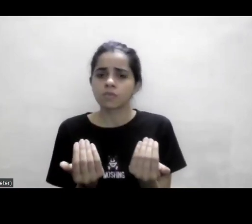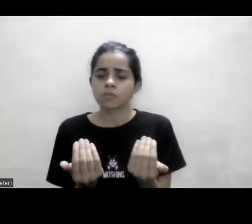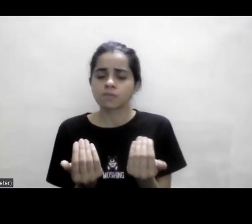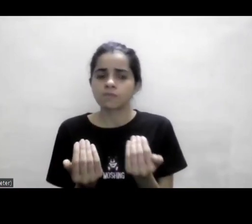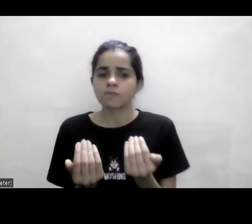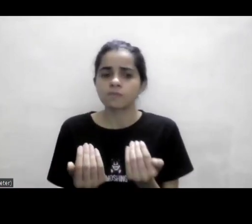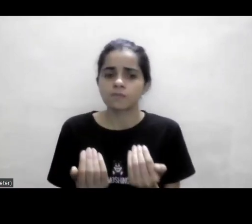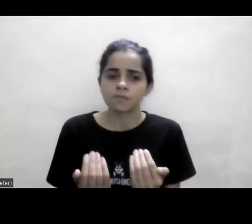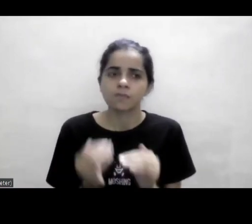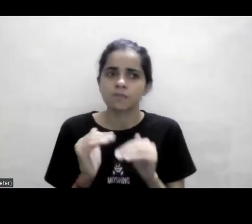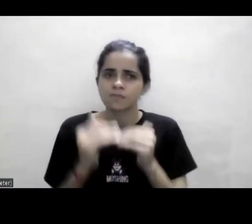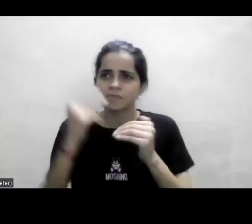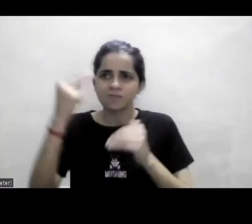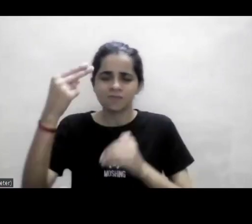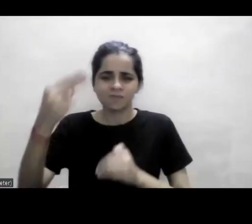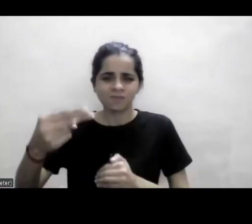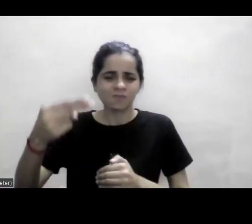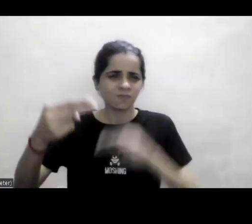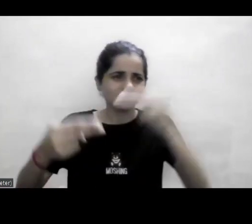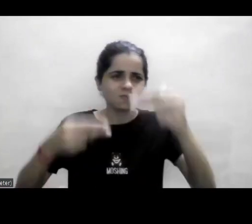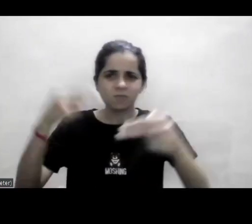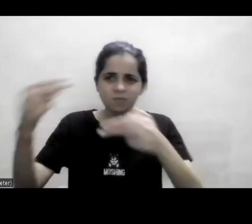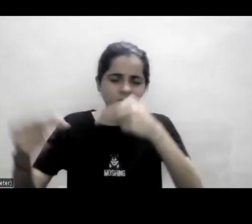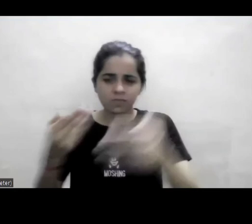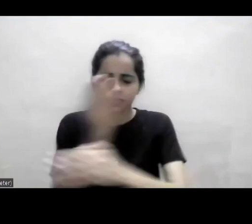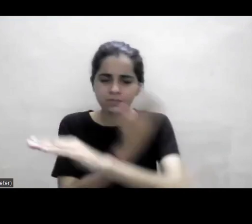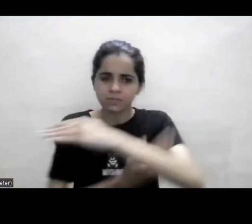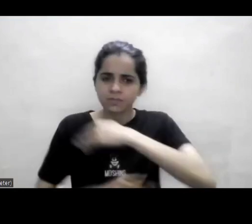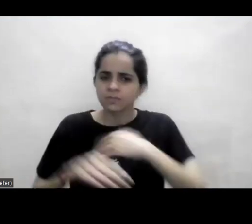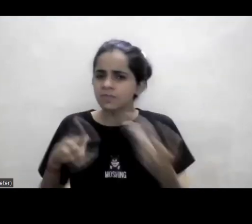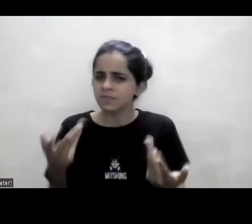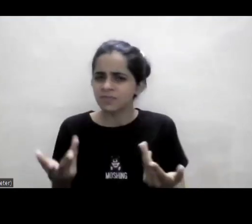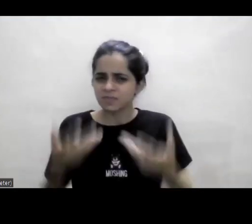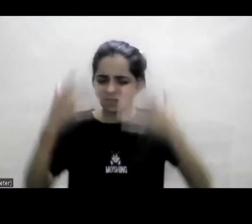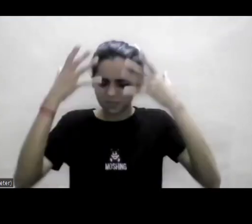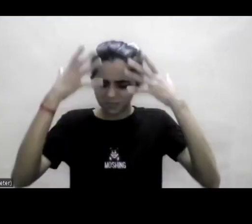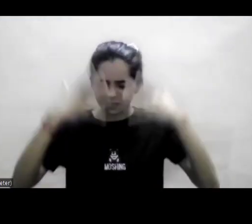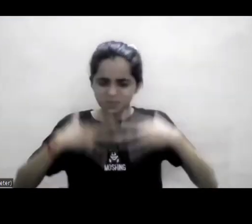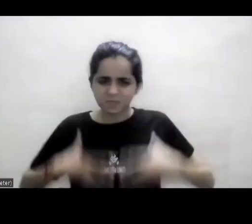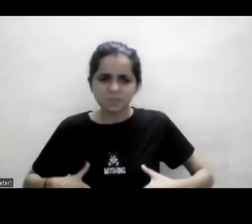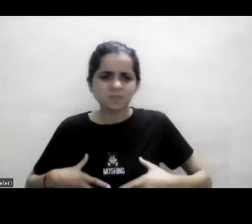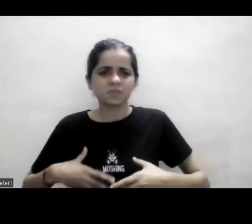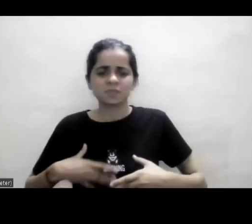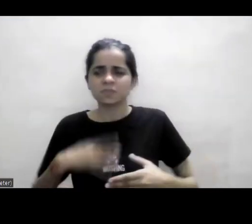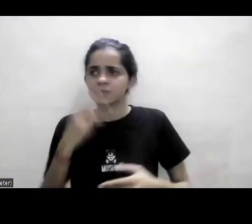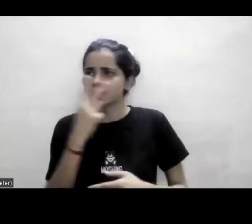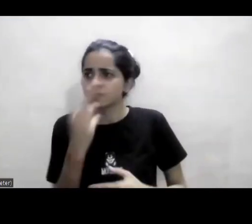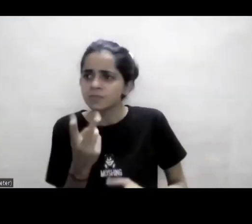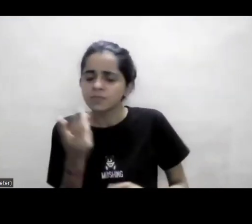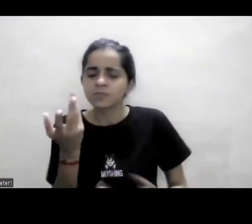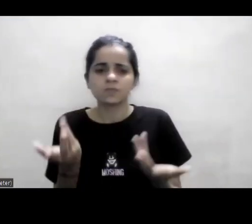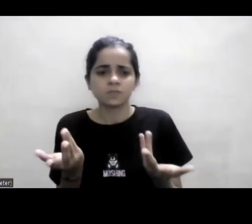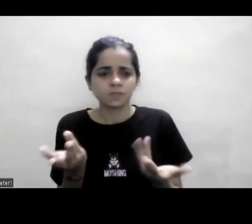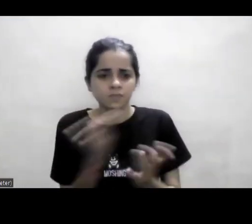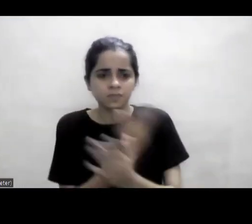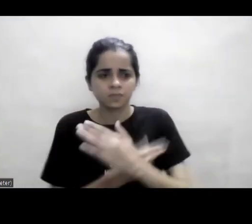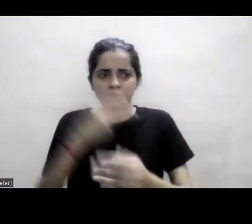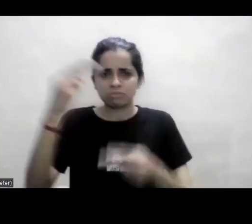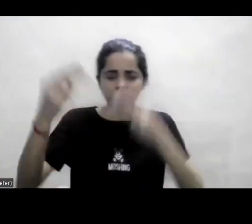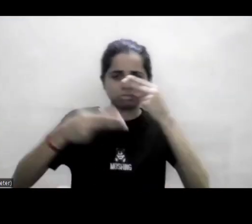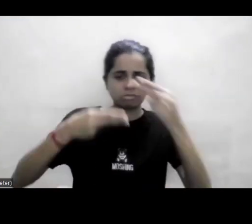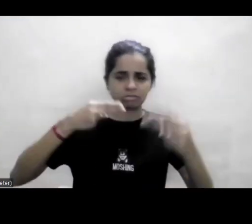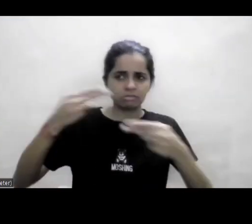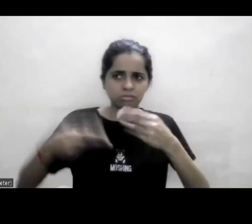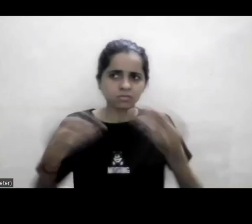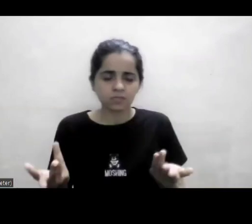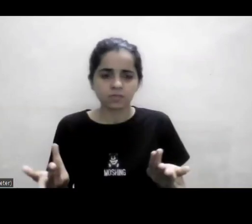the labeling of disabled people as, physically special or mentally special, we must work on that, come up